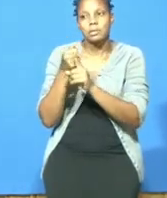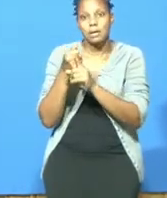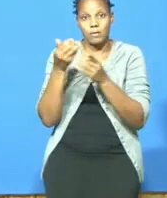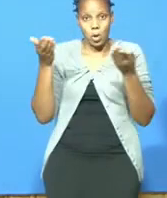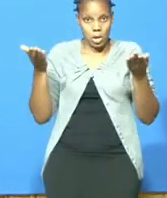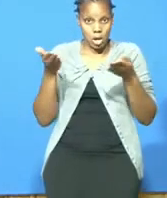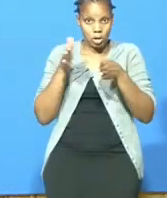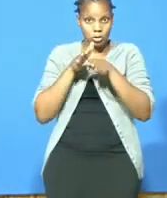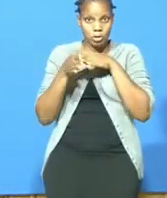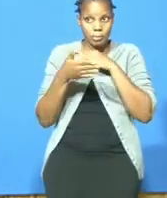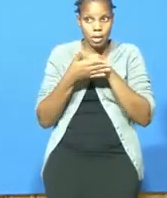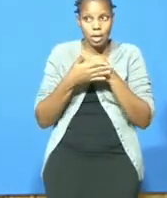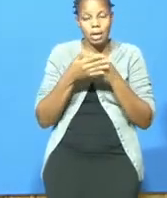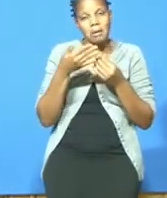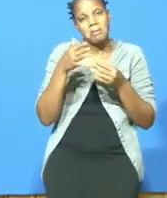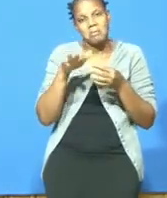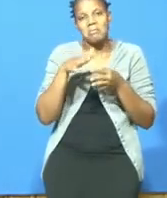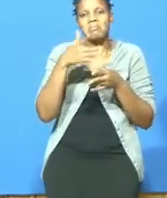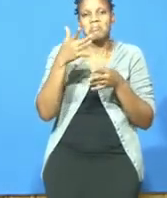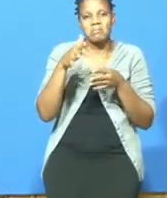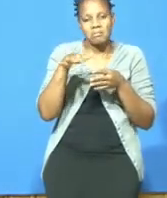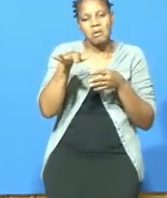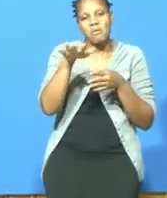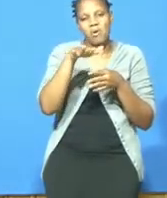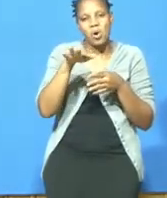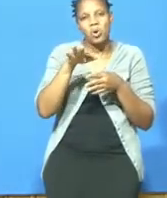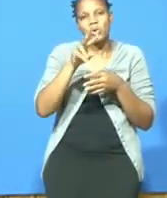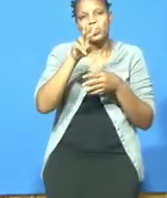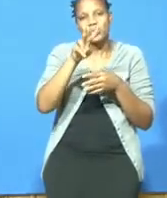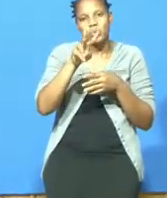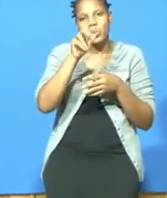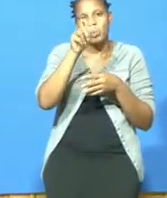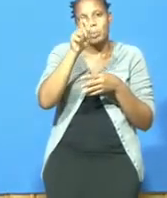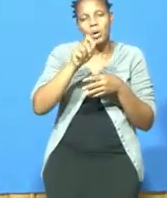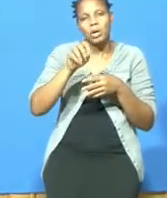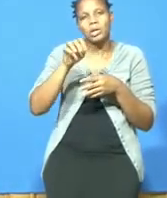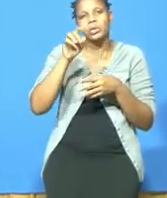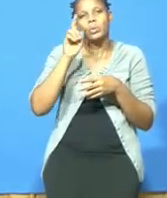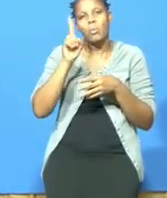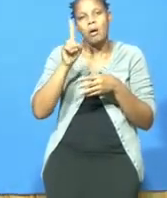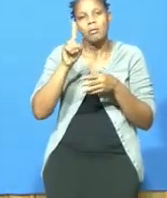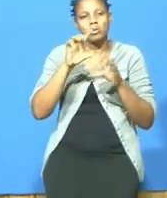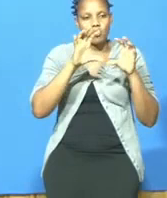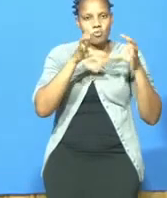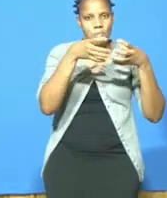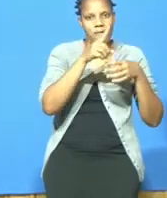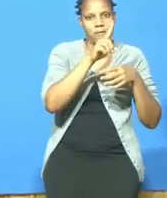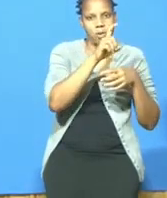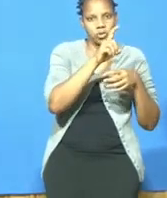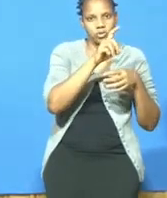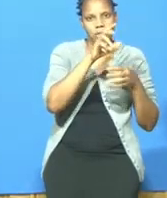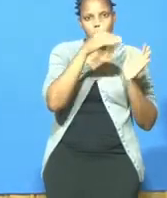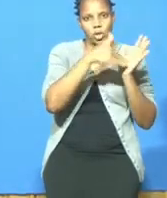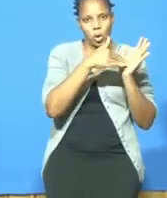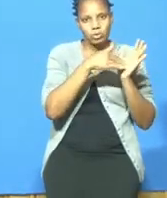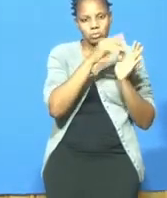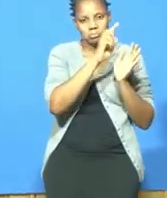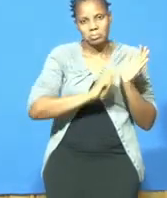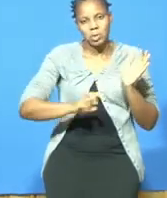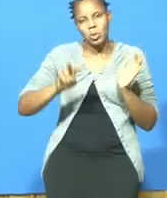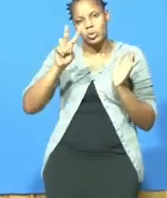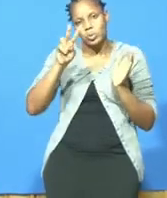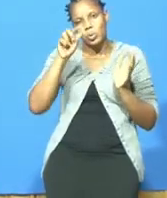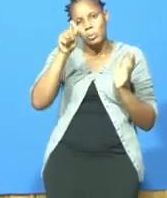approximately 2.1 per 100,000, with statistics from the Jamaica Constabulary